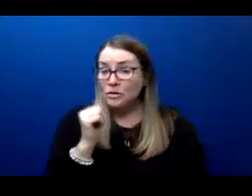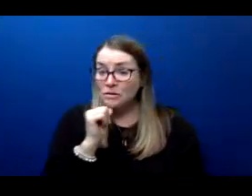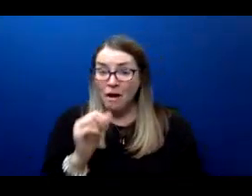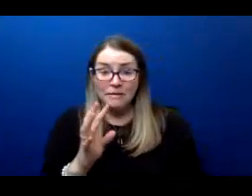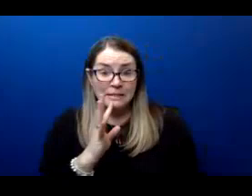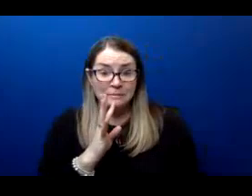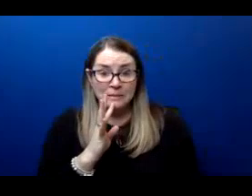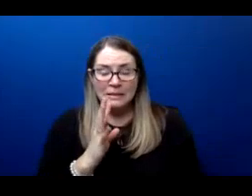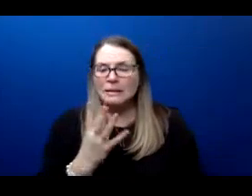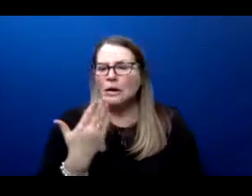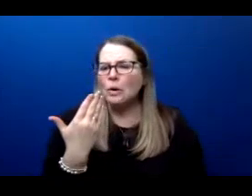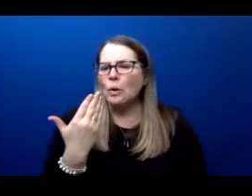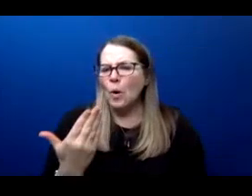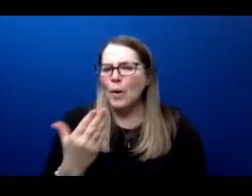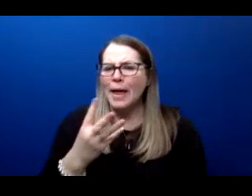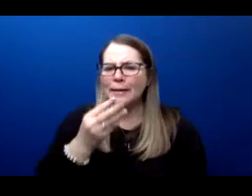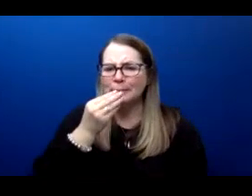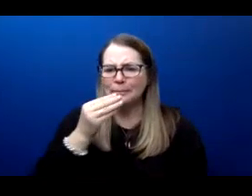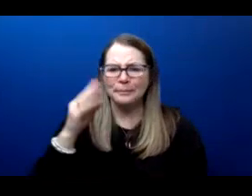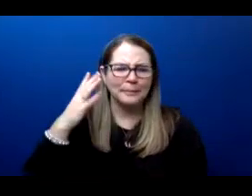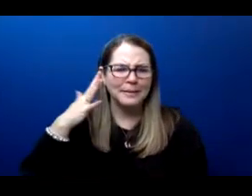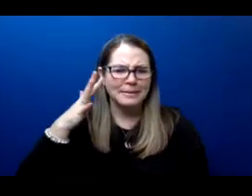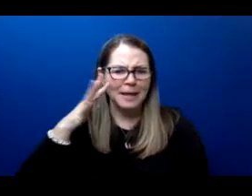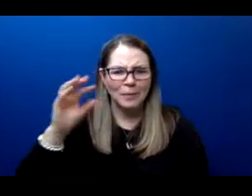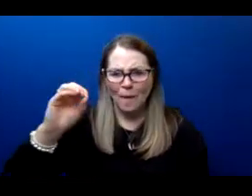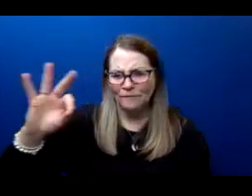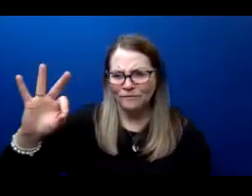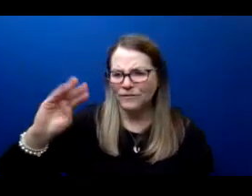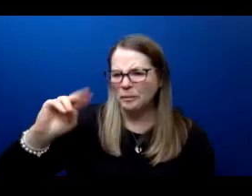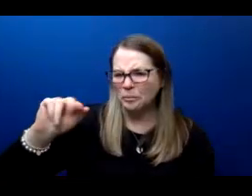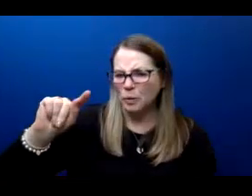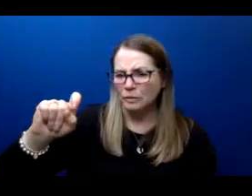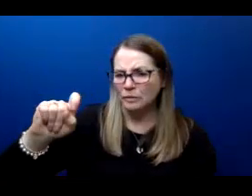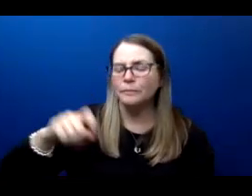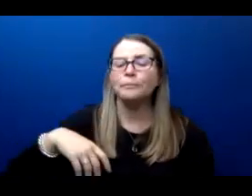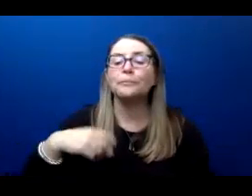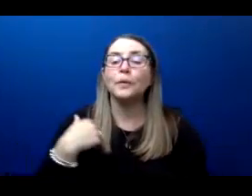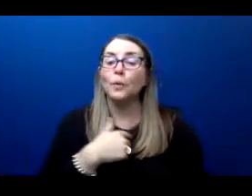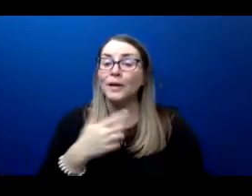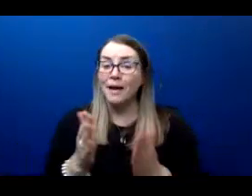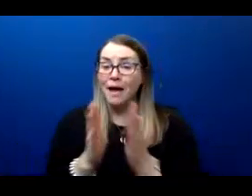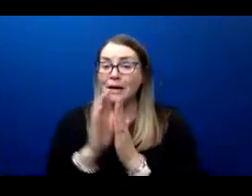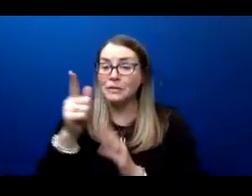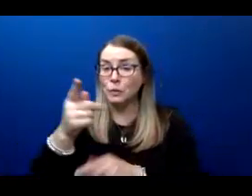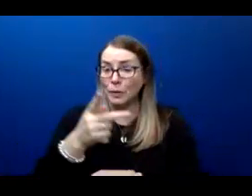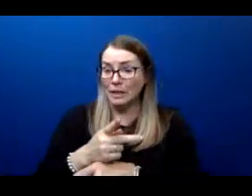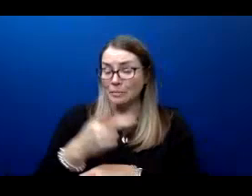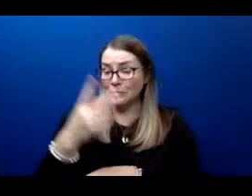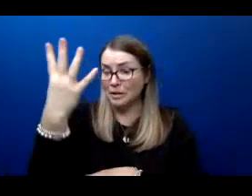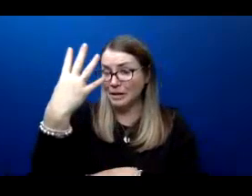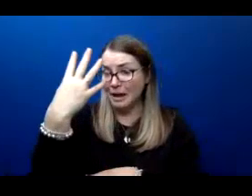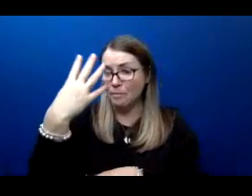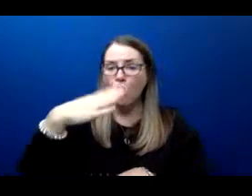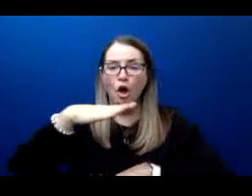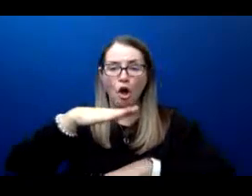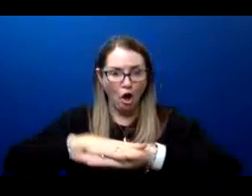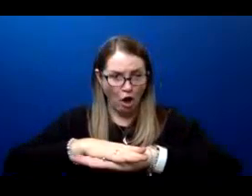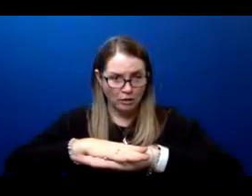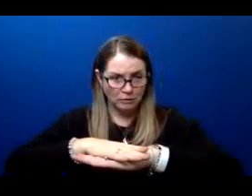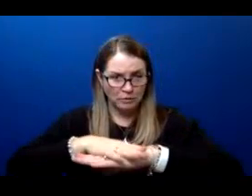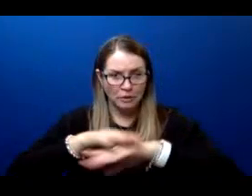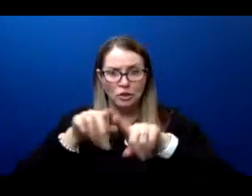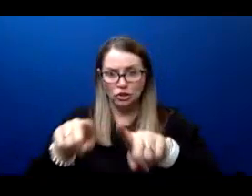Each of our members of the advisory committee, we do ask that you keep your cameras on. Just unmuting yourself when you are speaking,